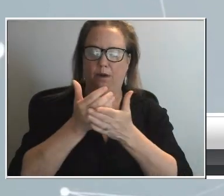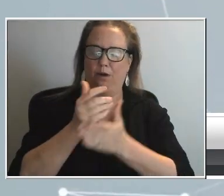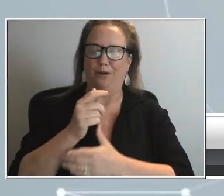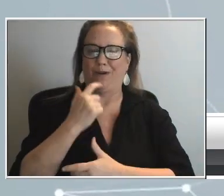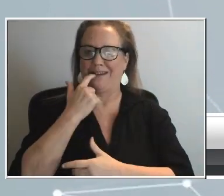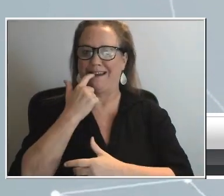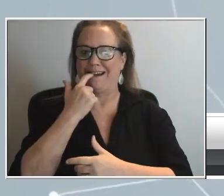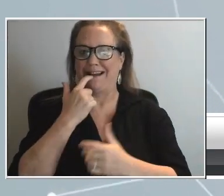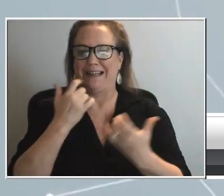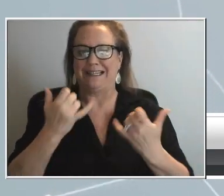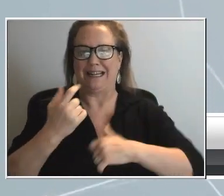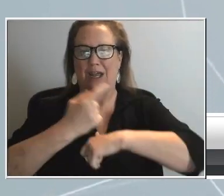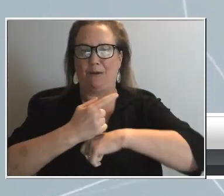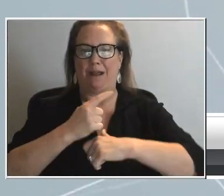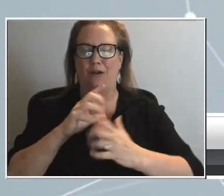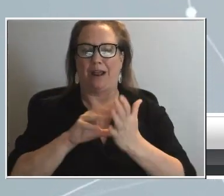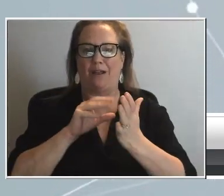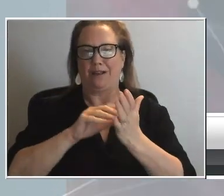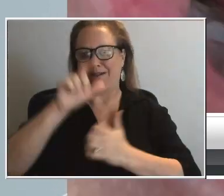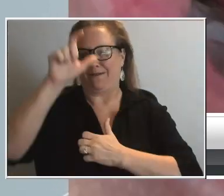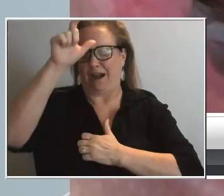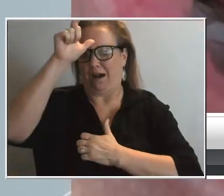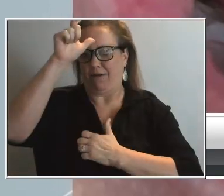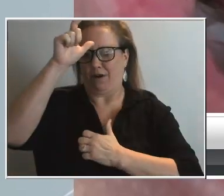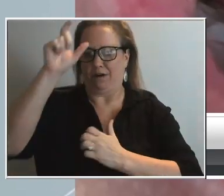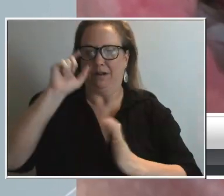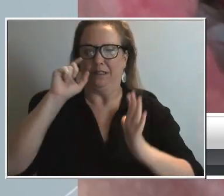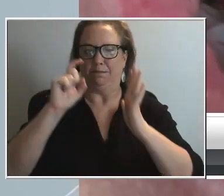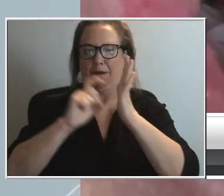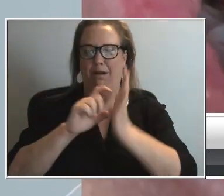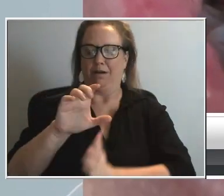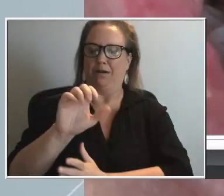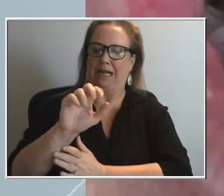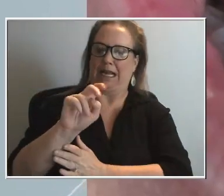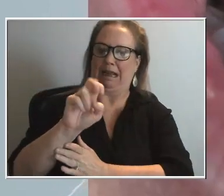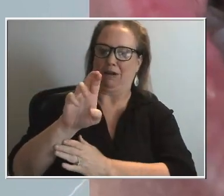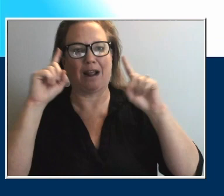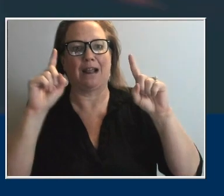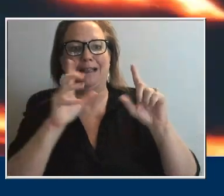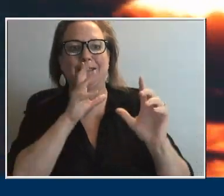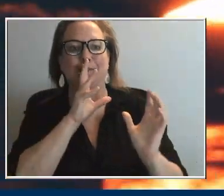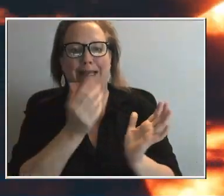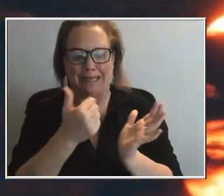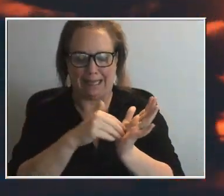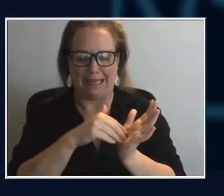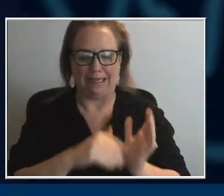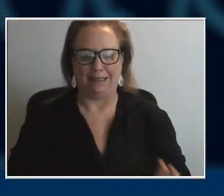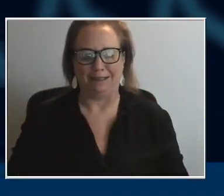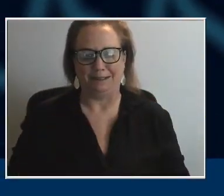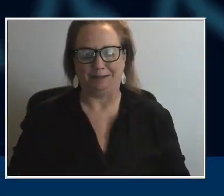how this firefighter spotted cancer early and what it took to learn to speak again.